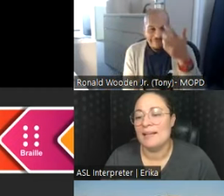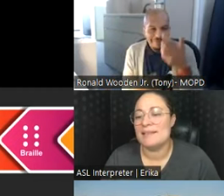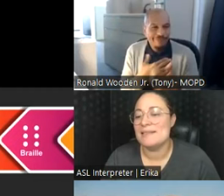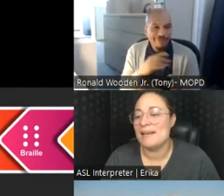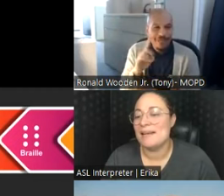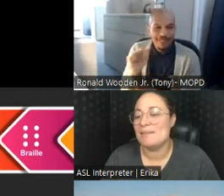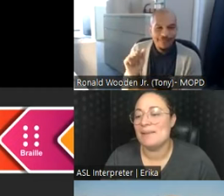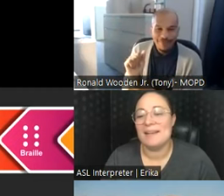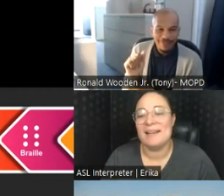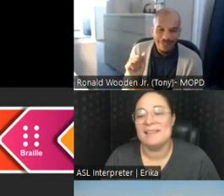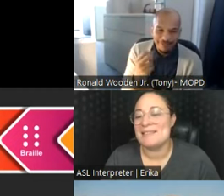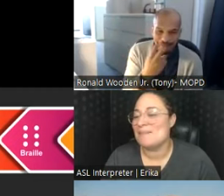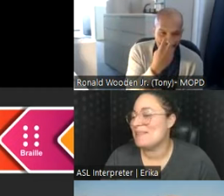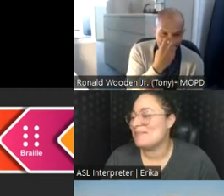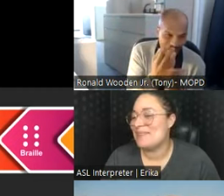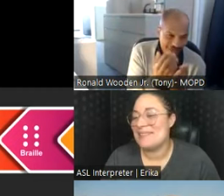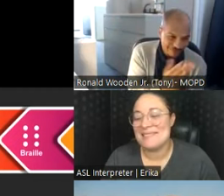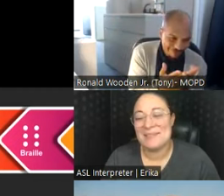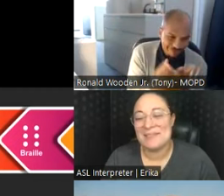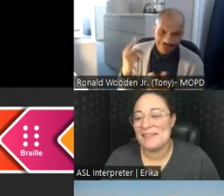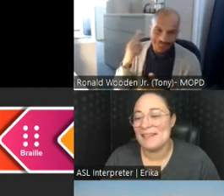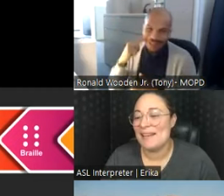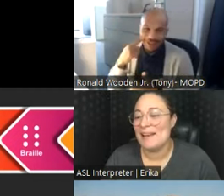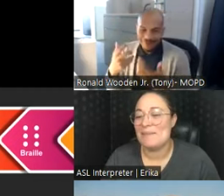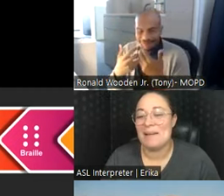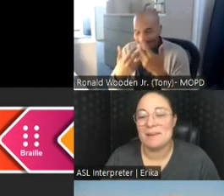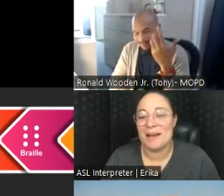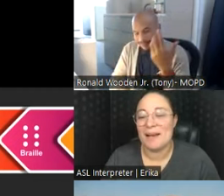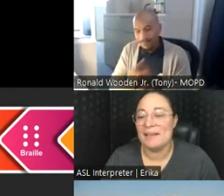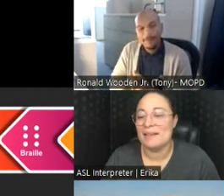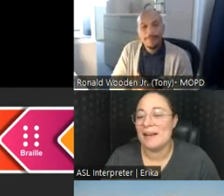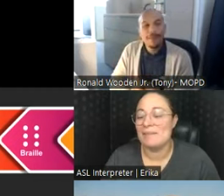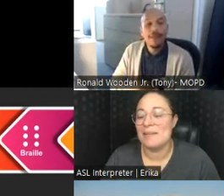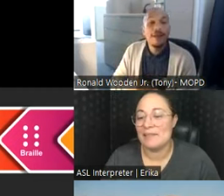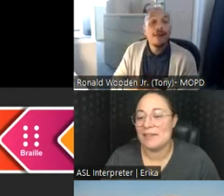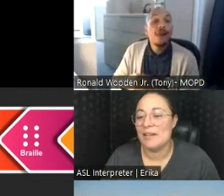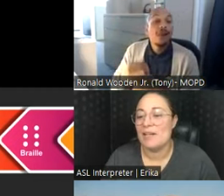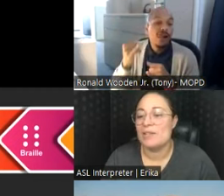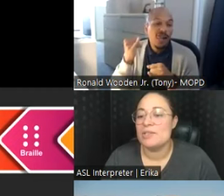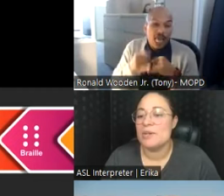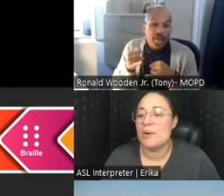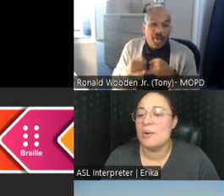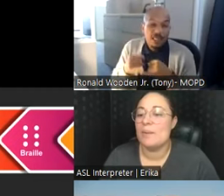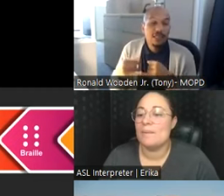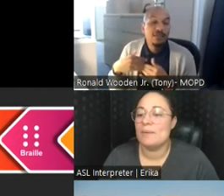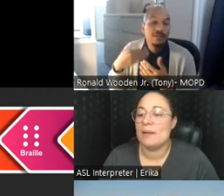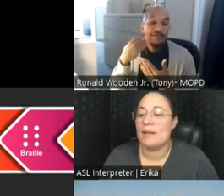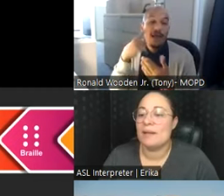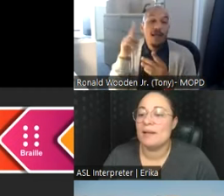again, same, doesn't match my disability. I'm not blind, I'm deaf. So